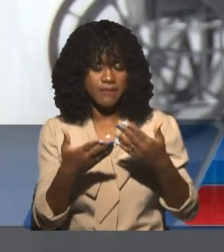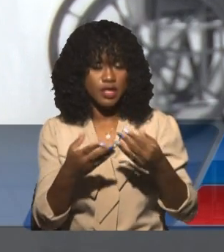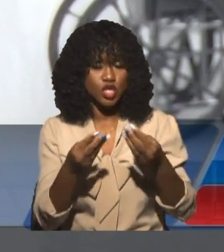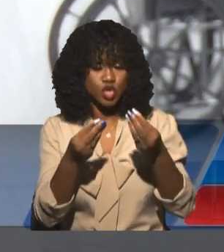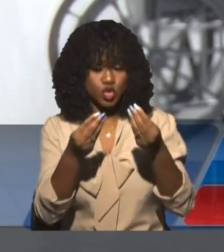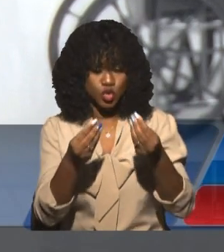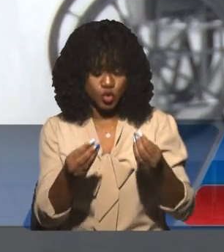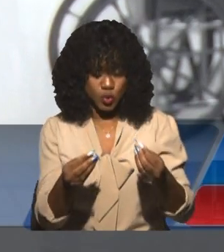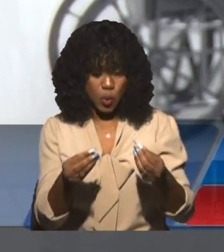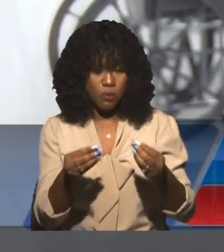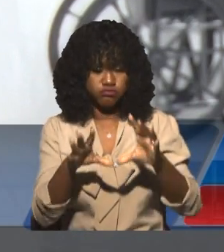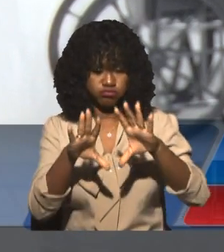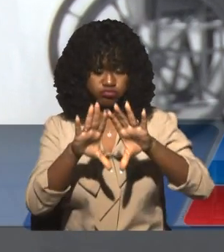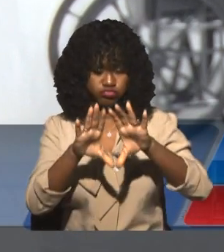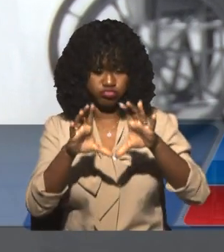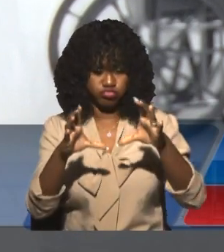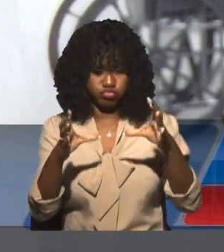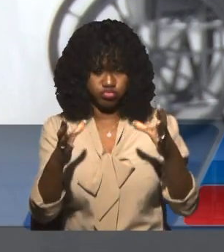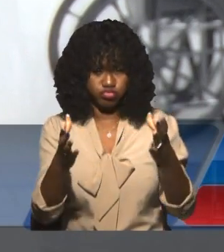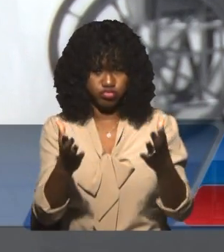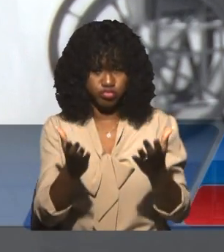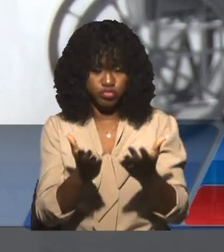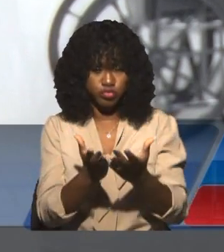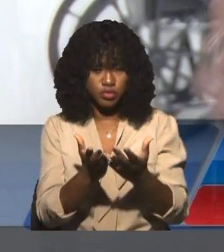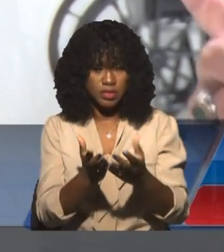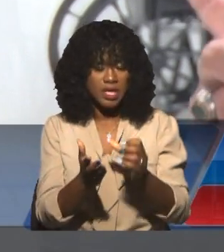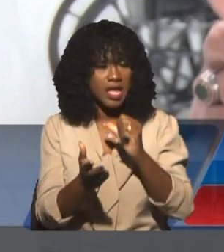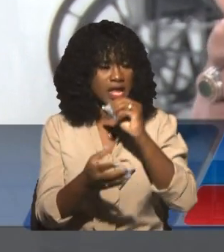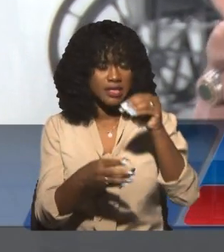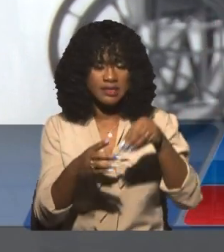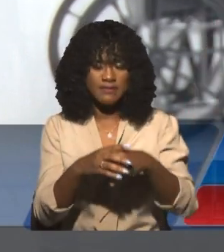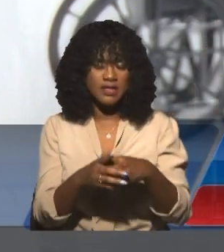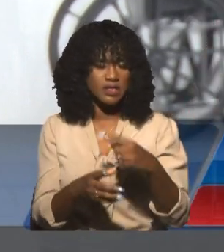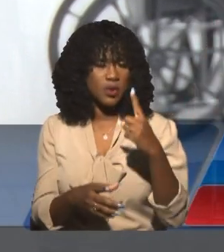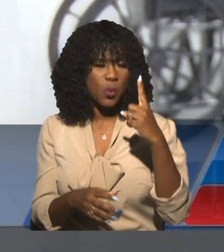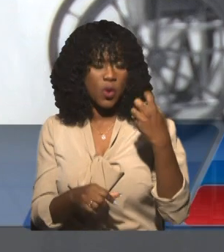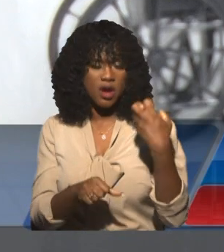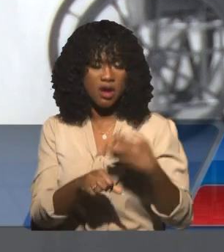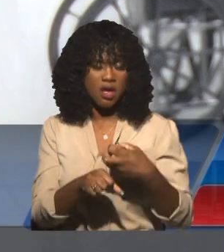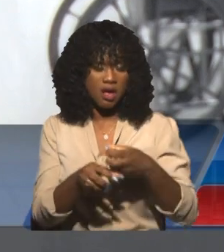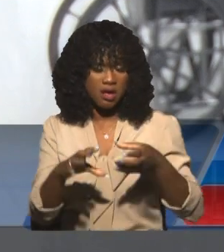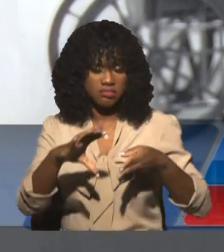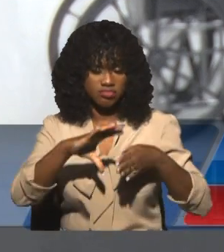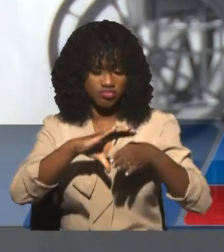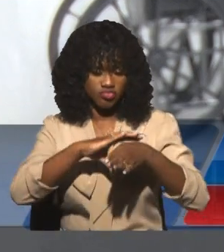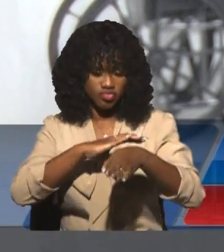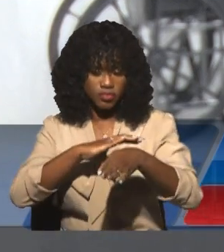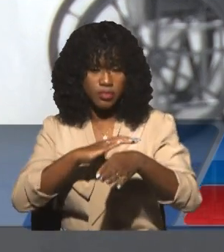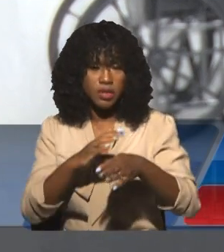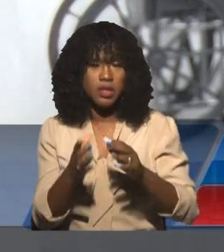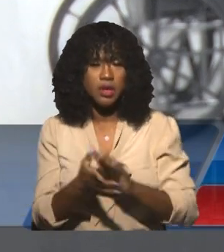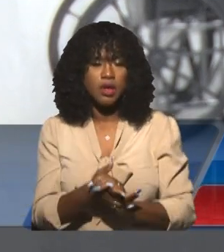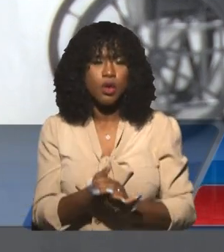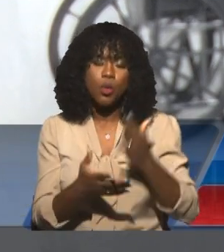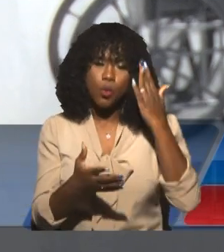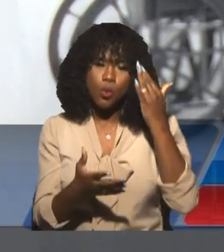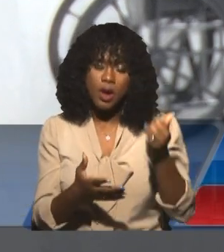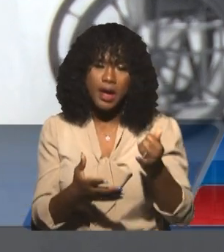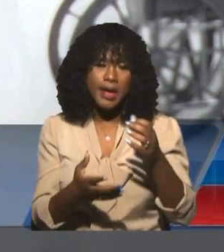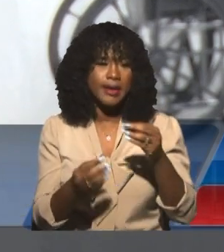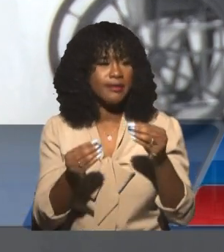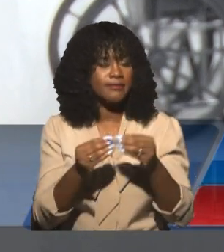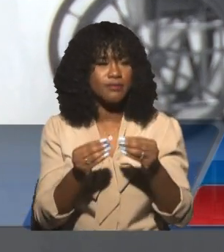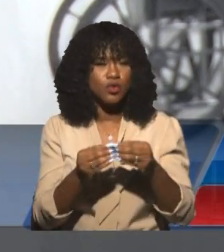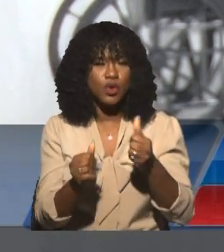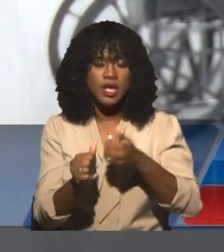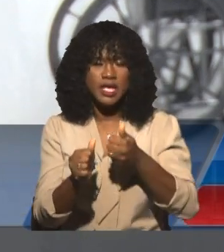chambers, medium-pressure chambers, as opposed to investing in one hard chamber. And the reason for that is that it can, of course, treat more patients. Each treatment